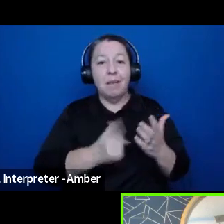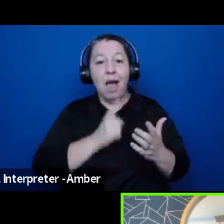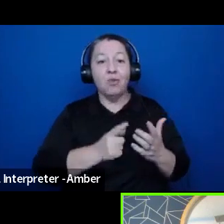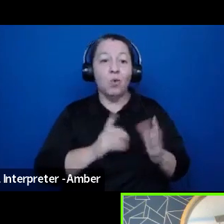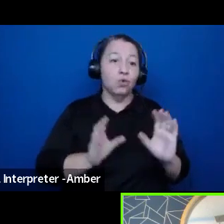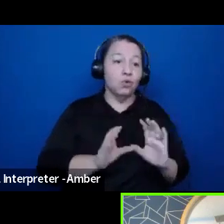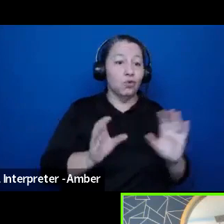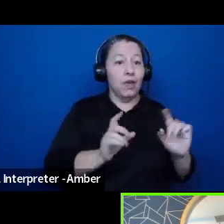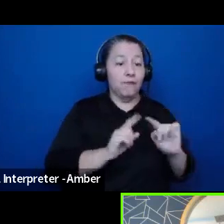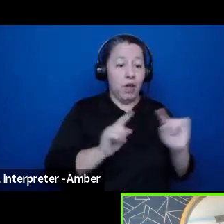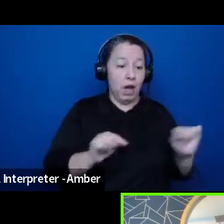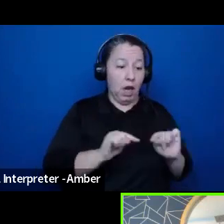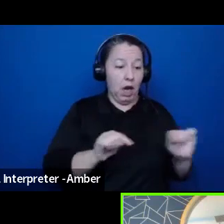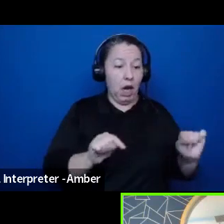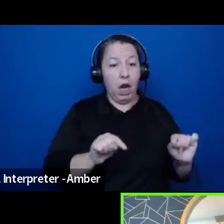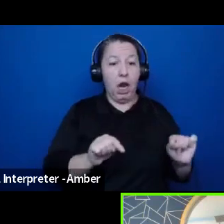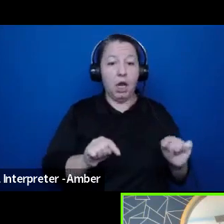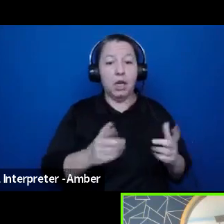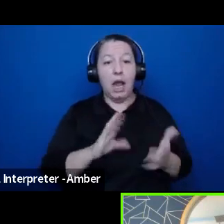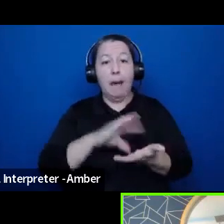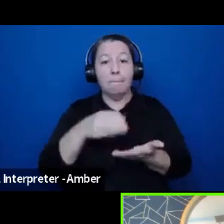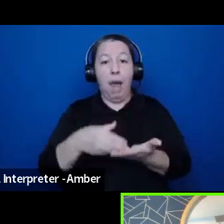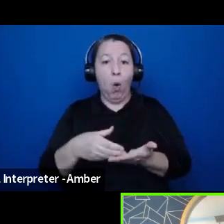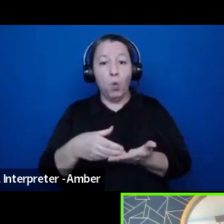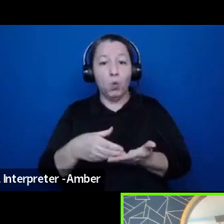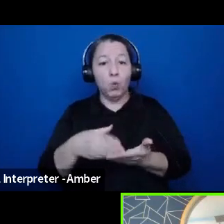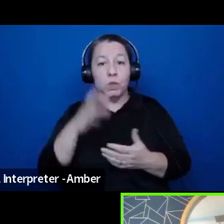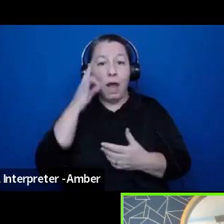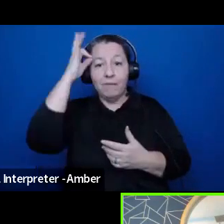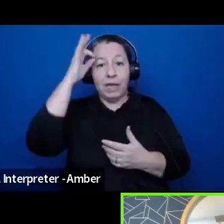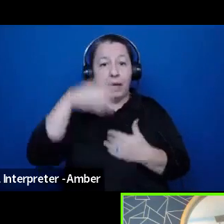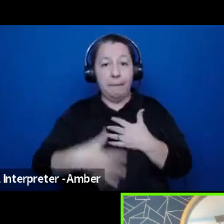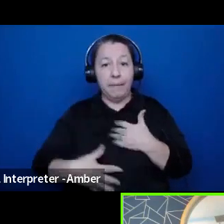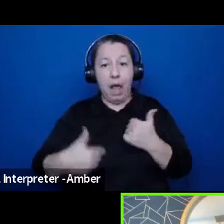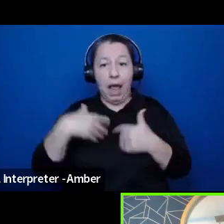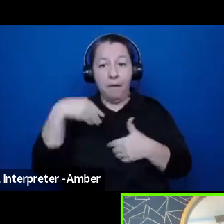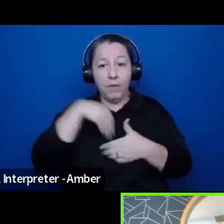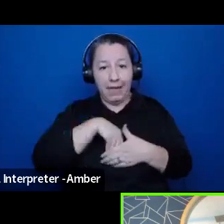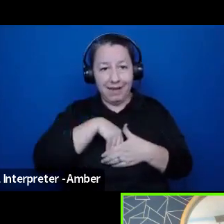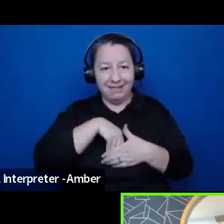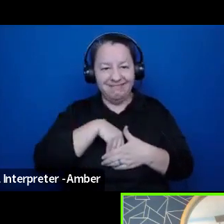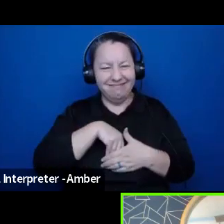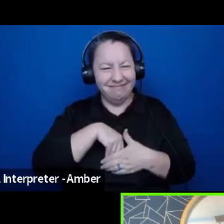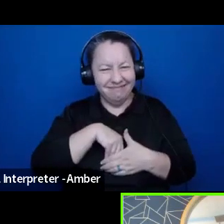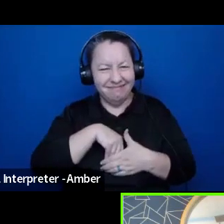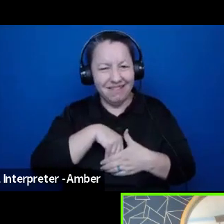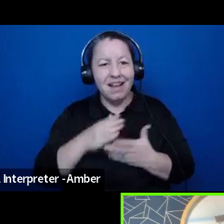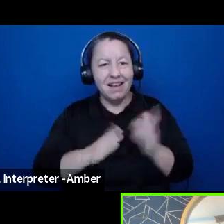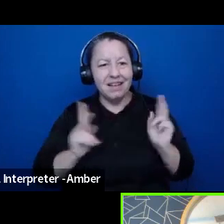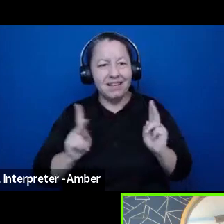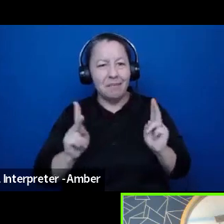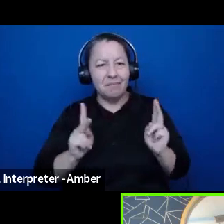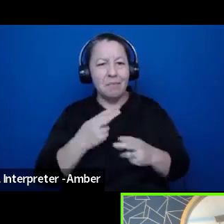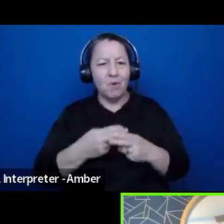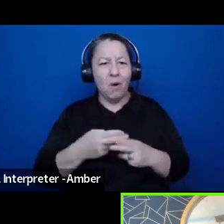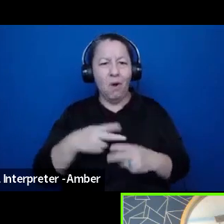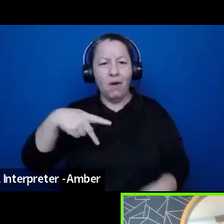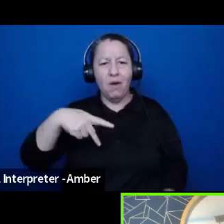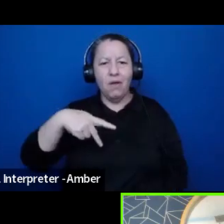certificate, a degree of Indian blood, right? That some people have referred to as pedigree